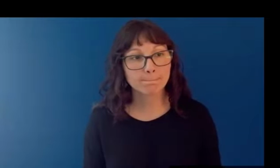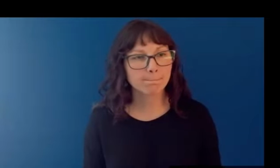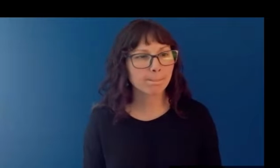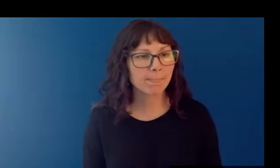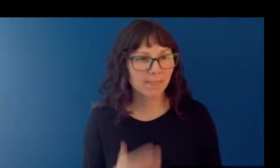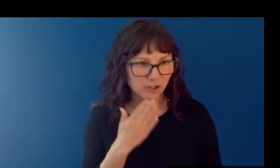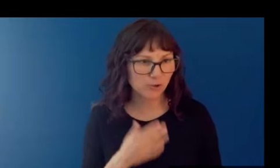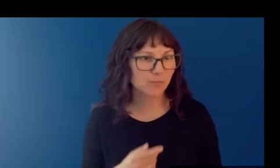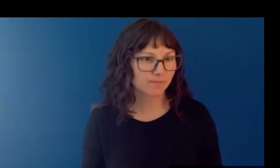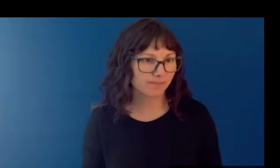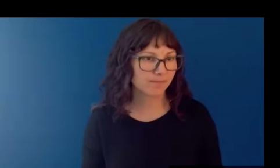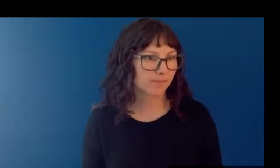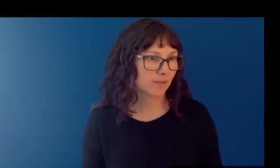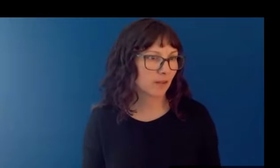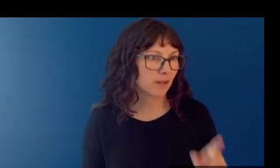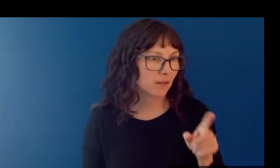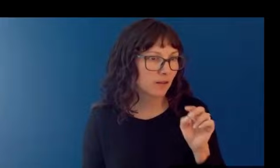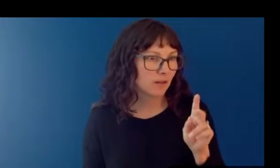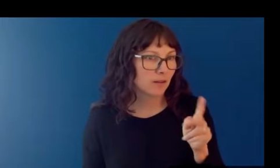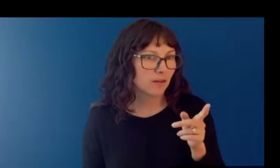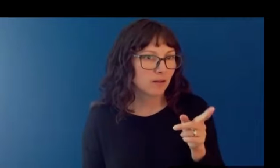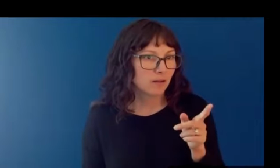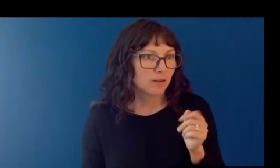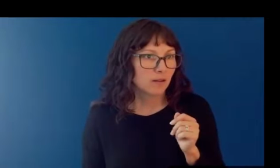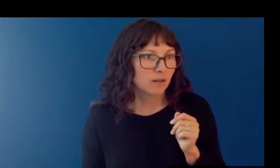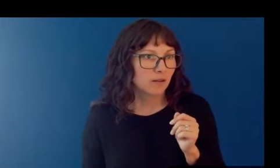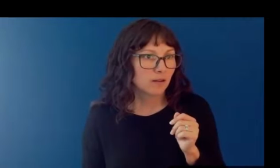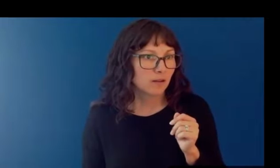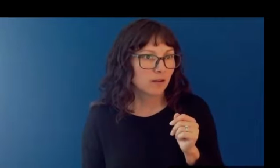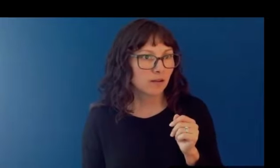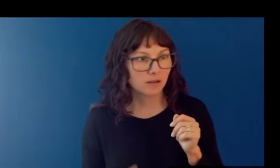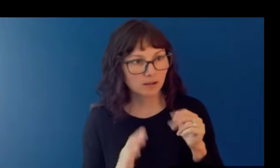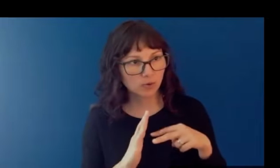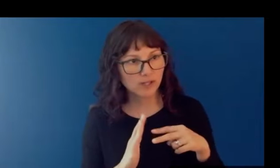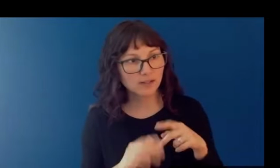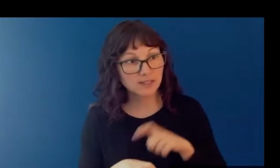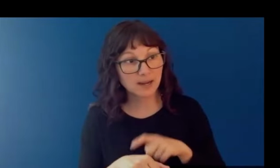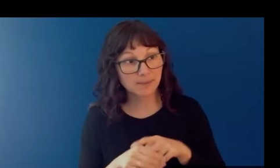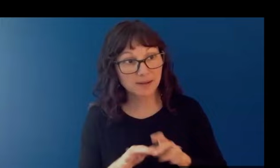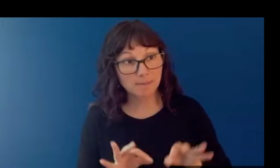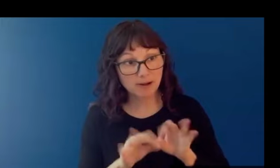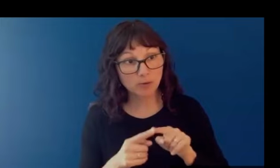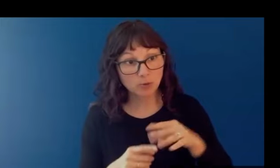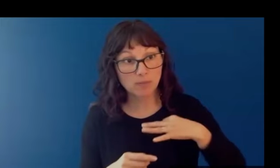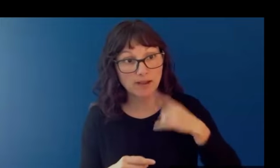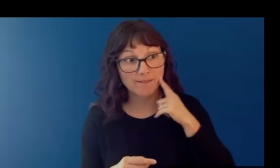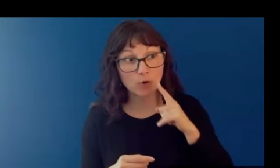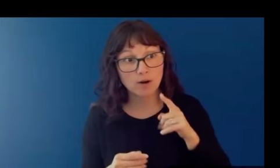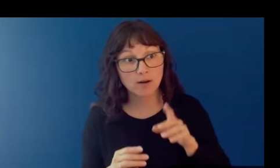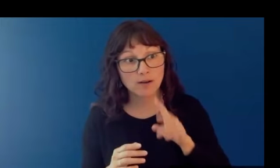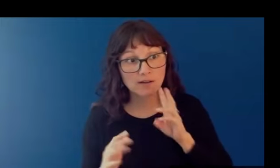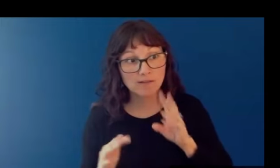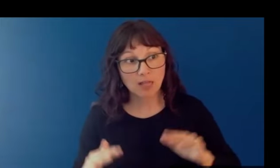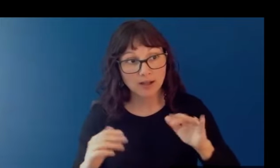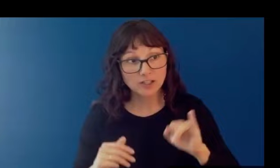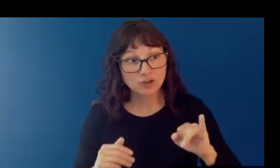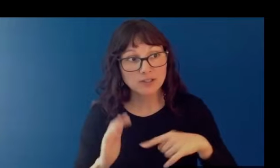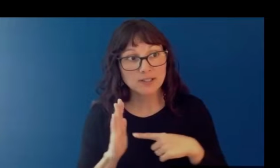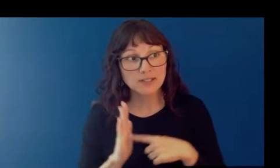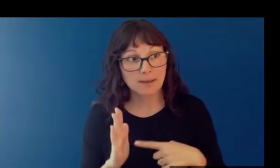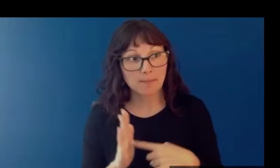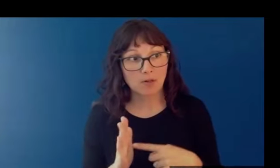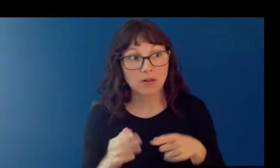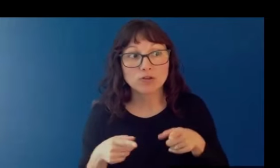Thank you. All right. Does the timing matter when you apply for flood insurance?